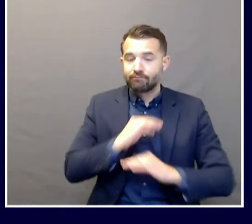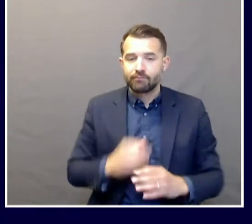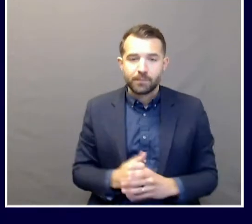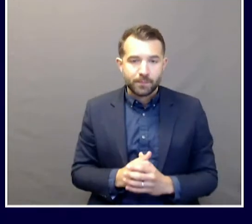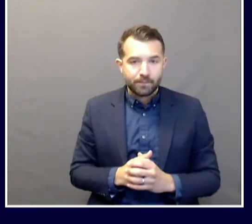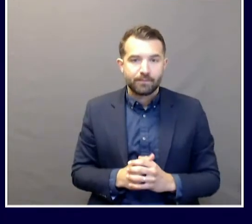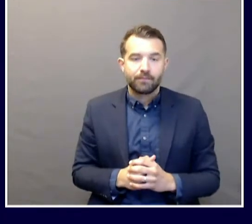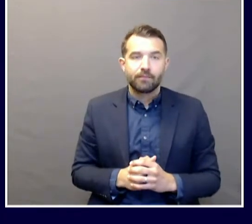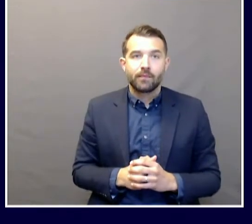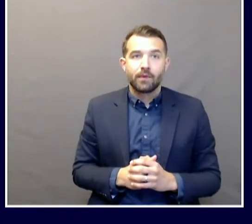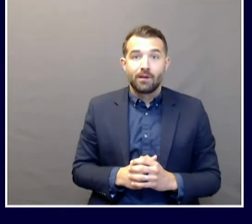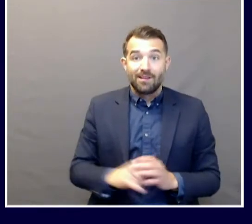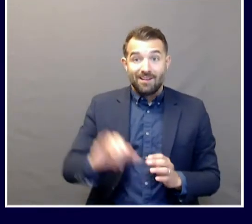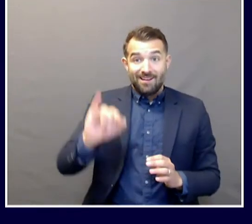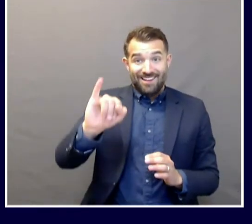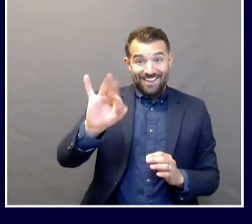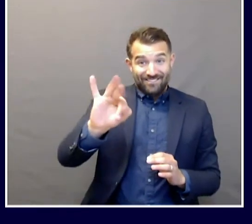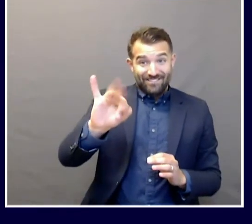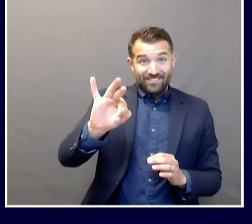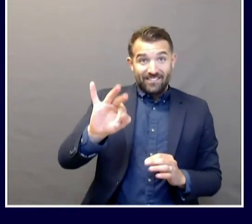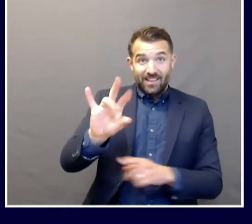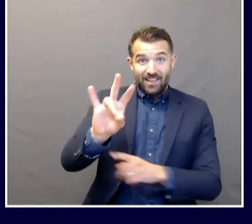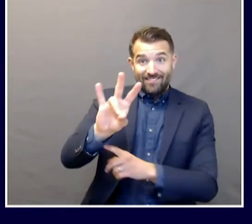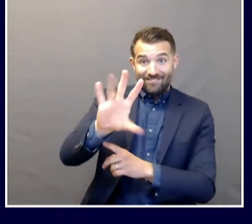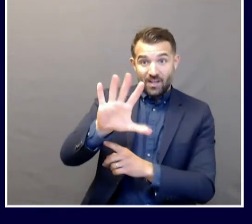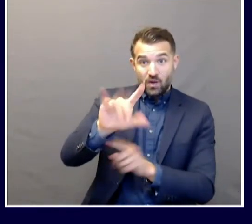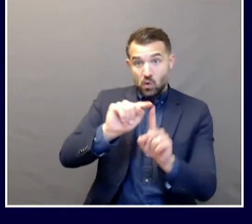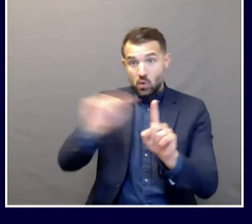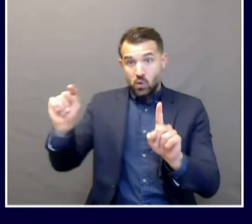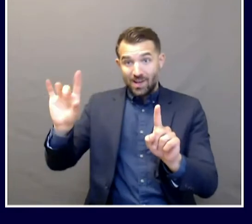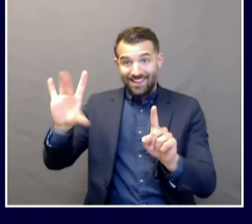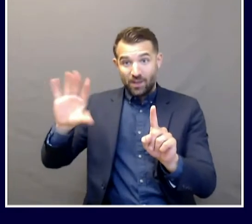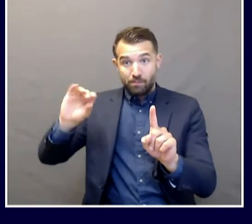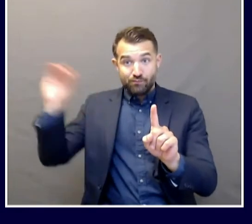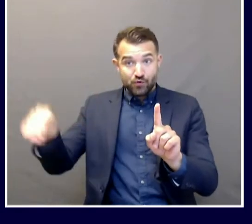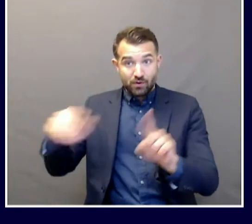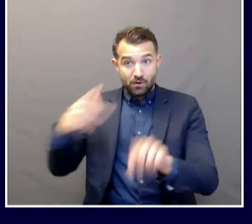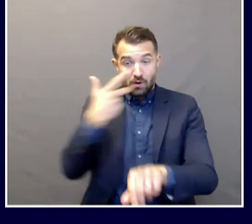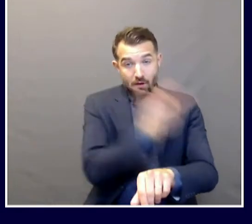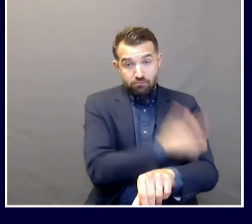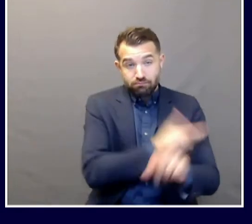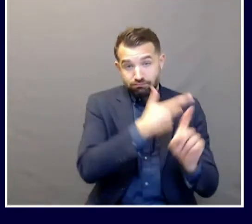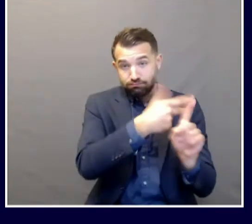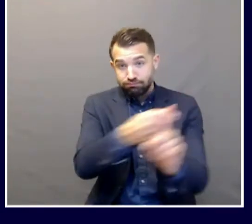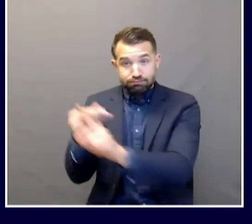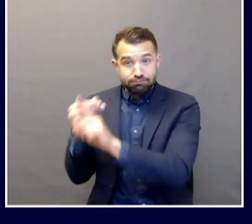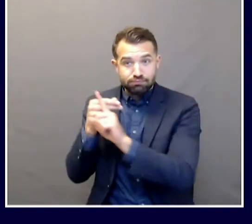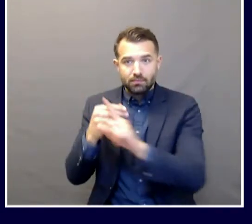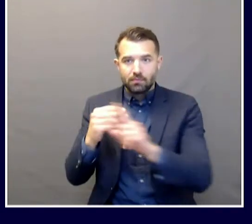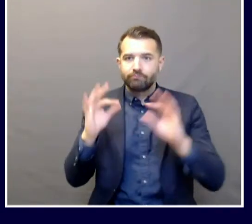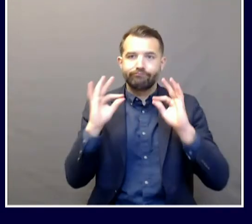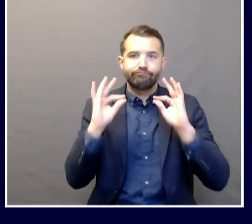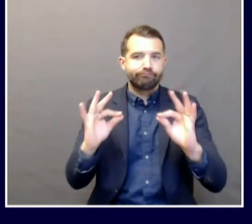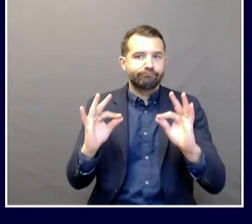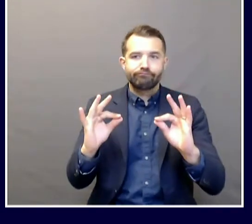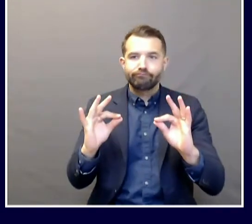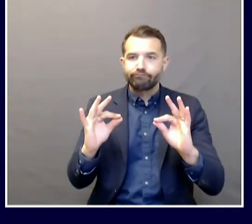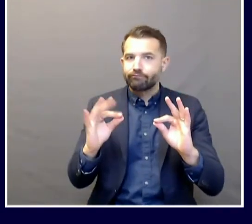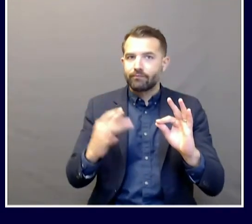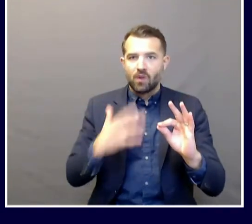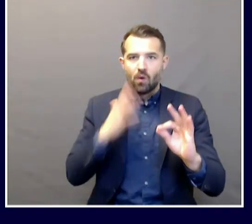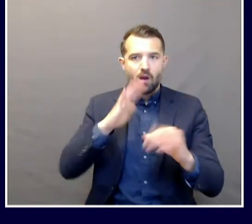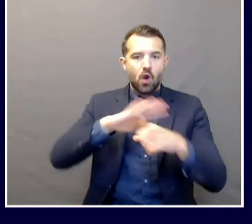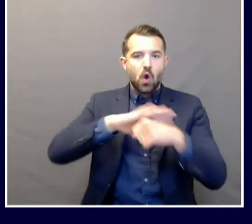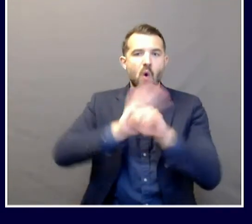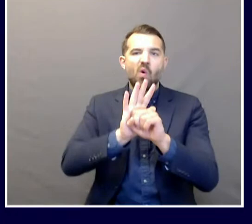85% band. Now, I don't want to stop there. Let me be really clear. If we get to 85%, we're not going to turn the lights out and